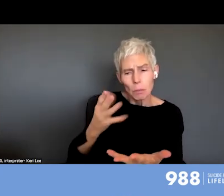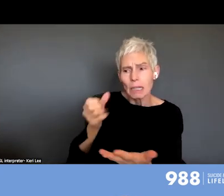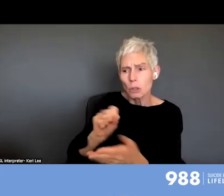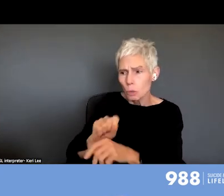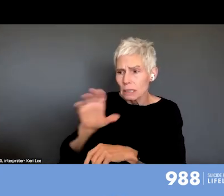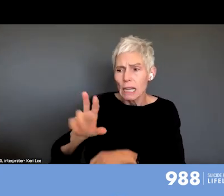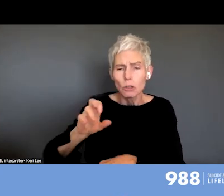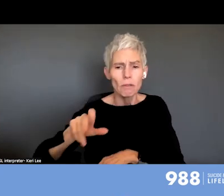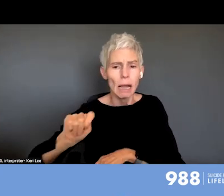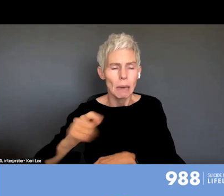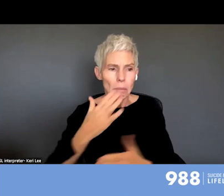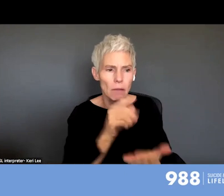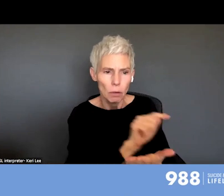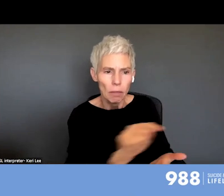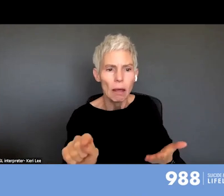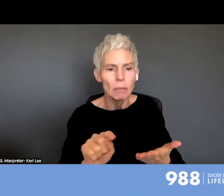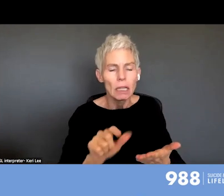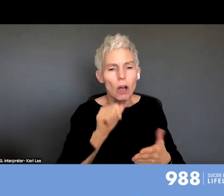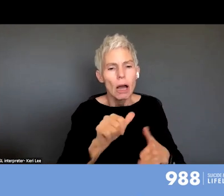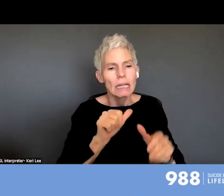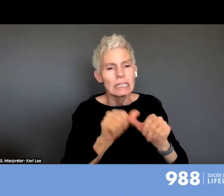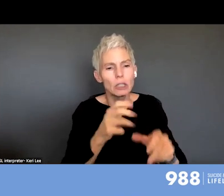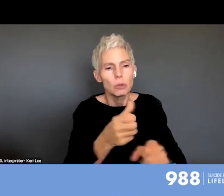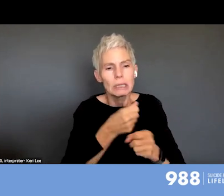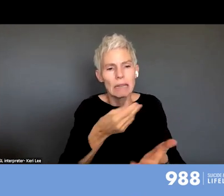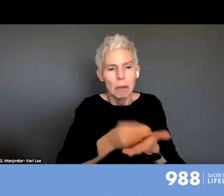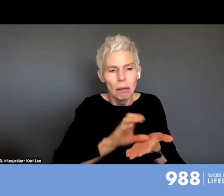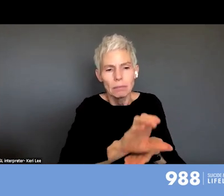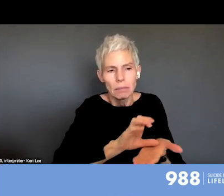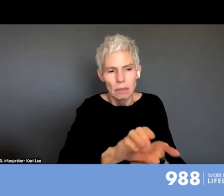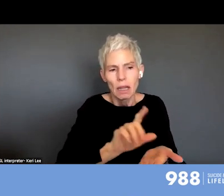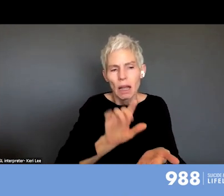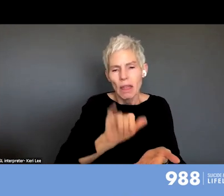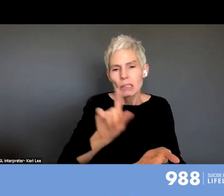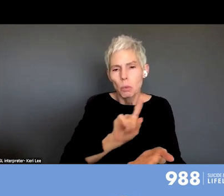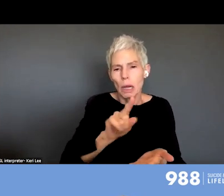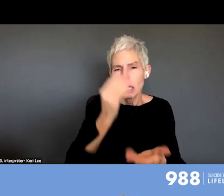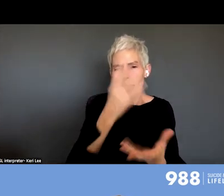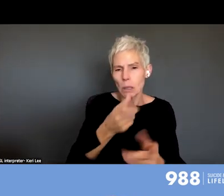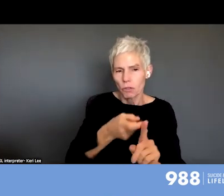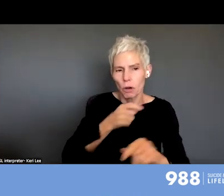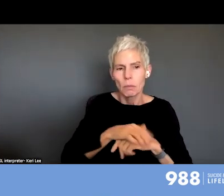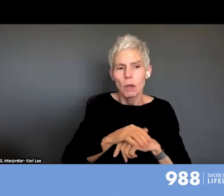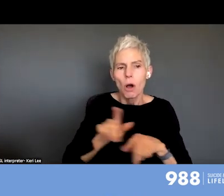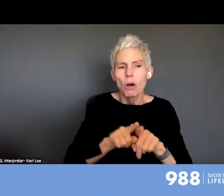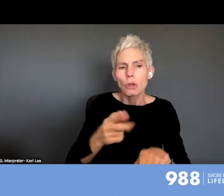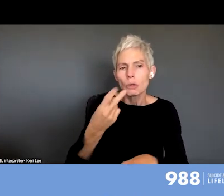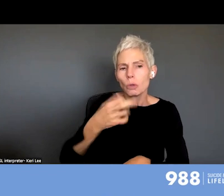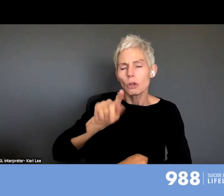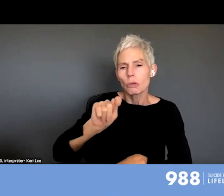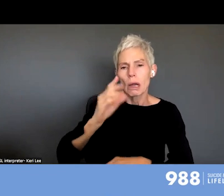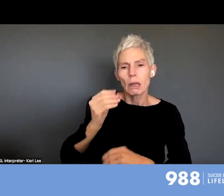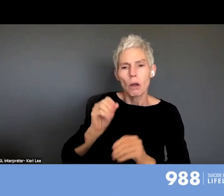even though they're not continuing to receive that stipend. So that's the source of those data. And there also were 2 grant opportunities that Vibrant provided